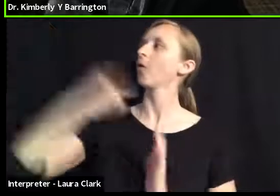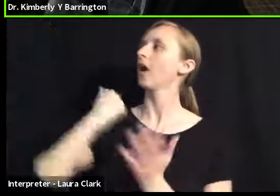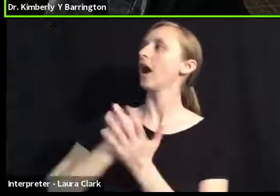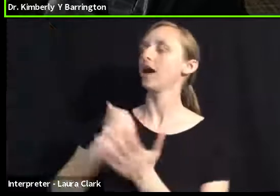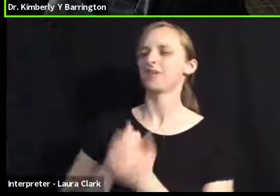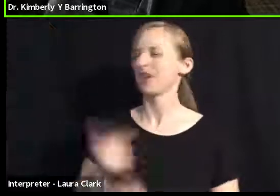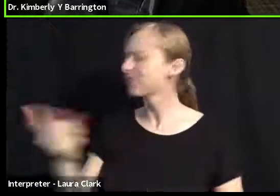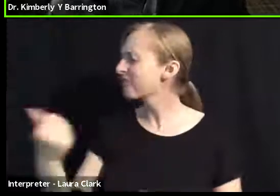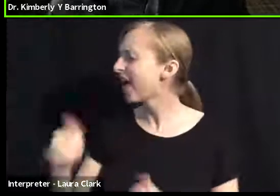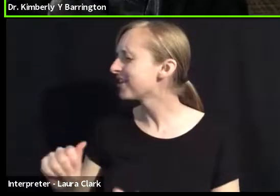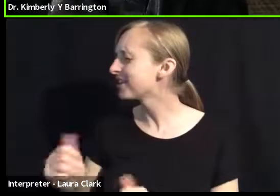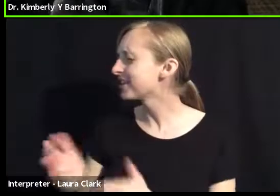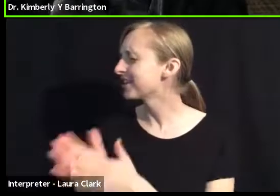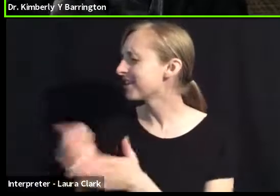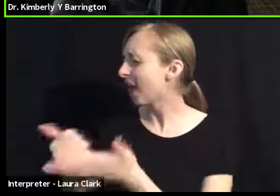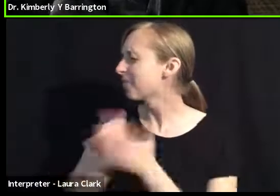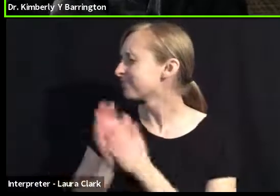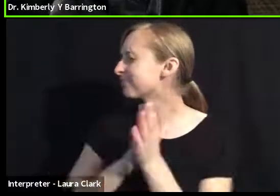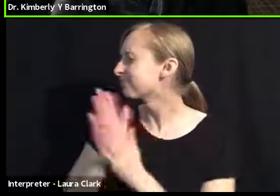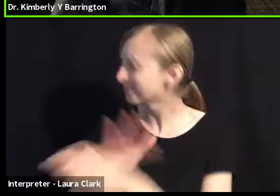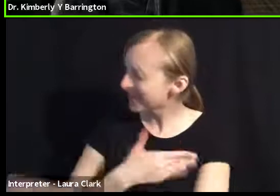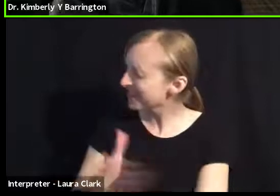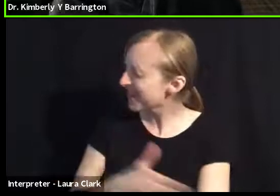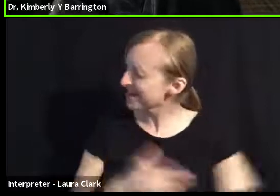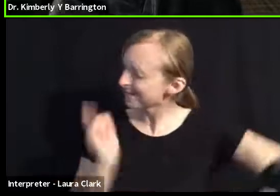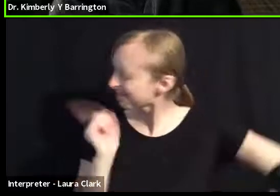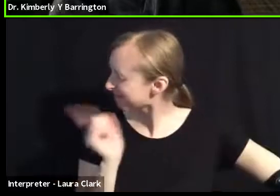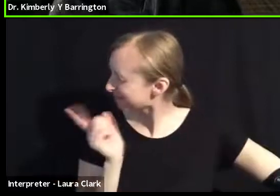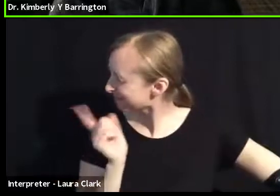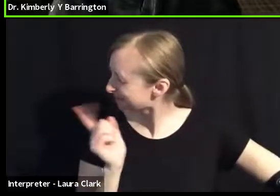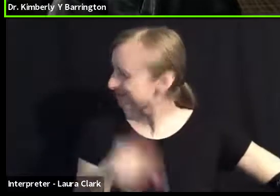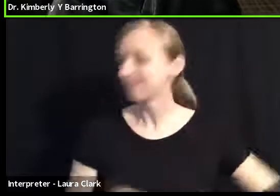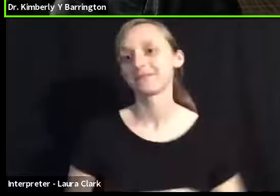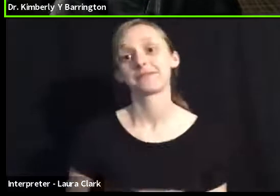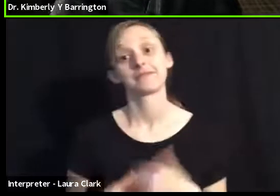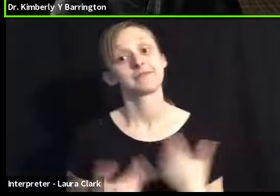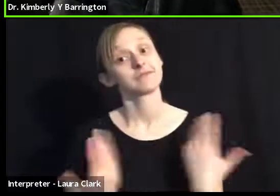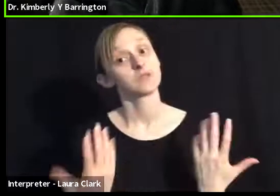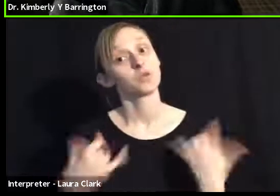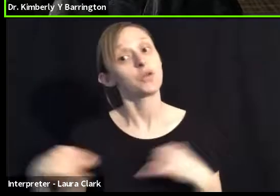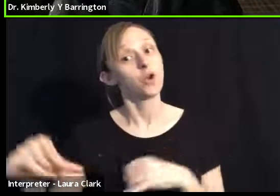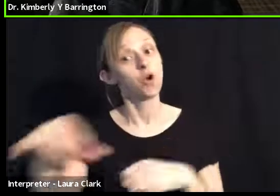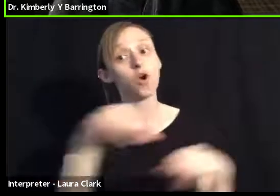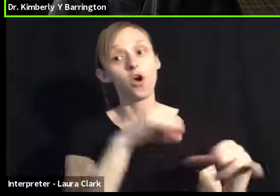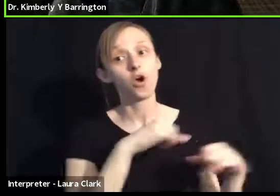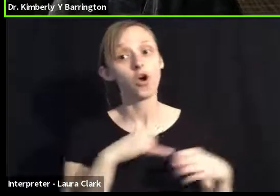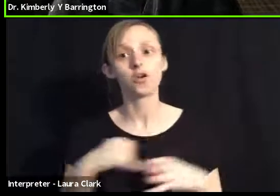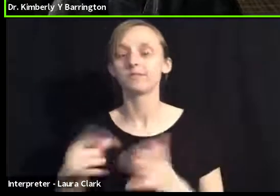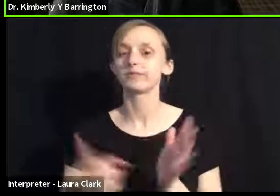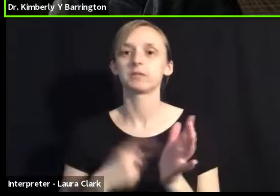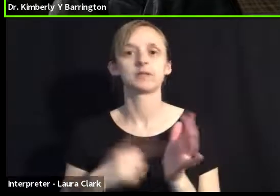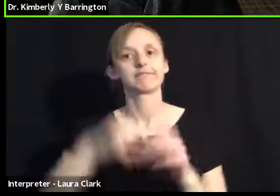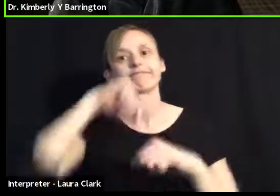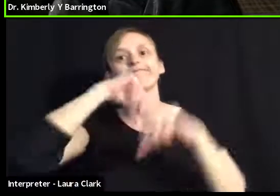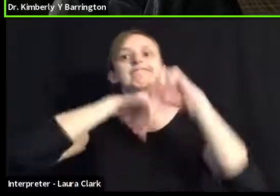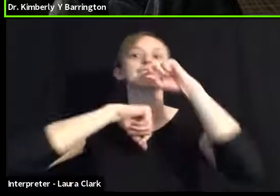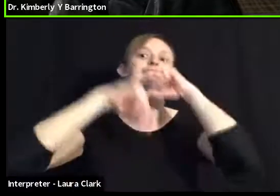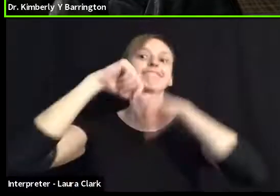all have our in our deepest, darkest moments